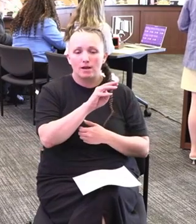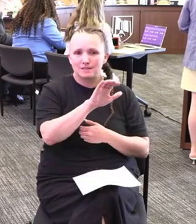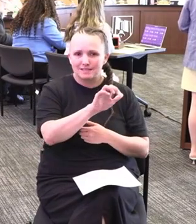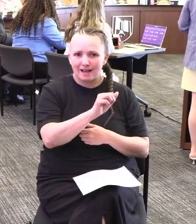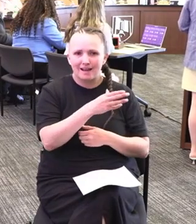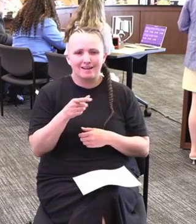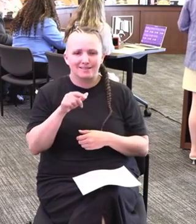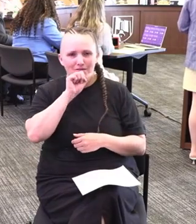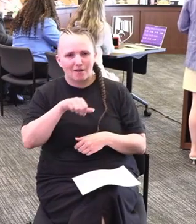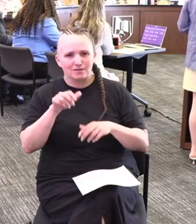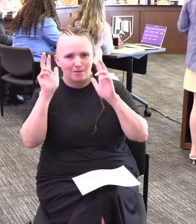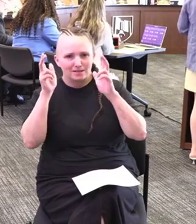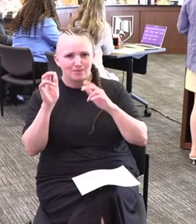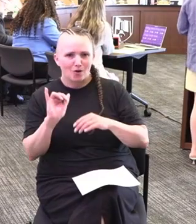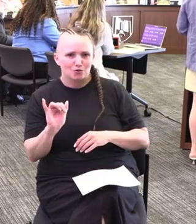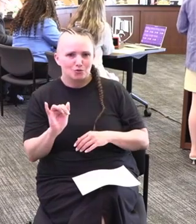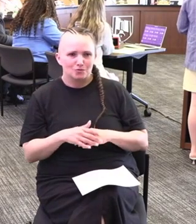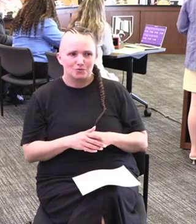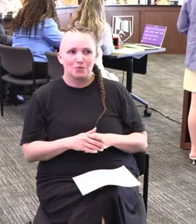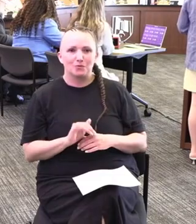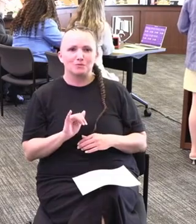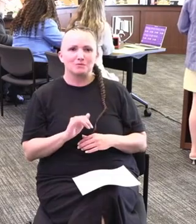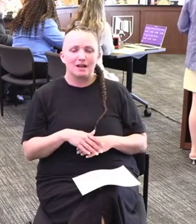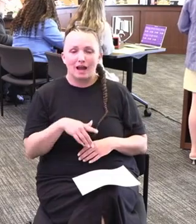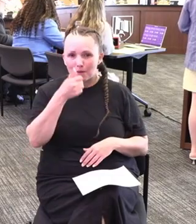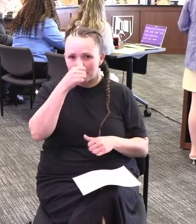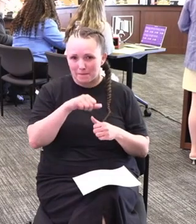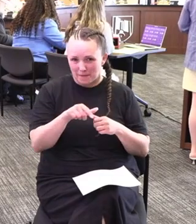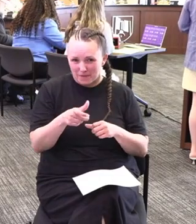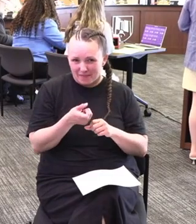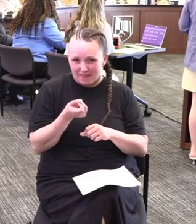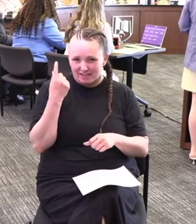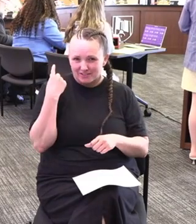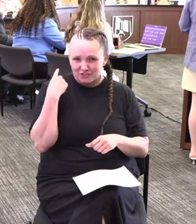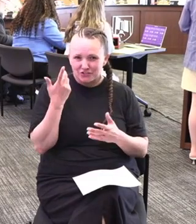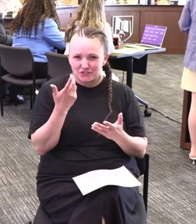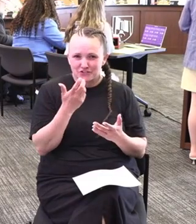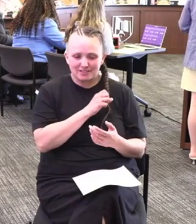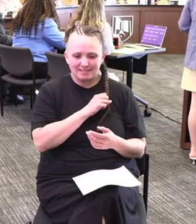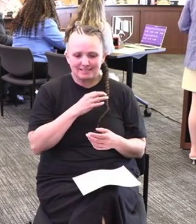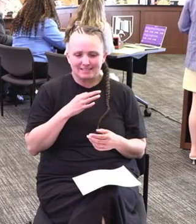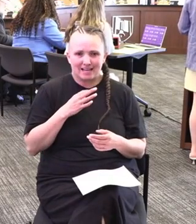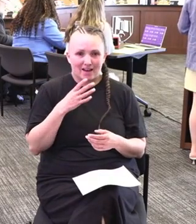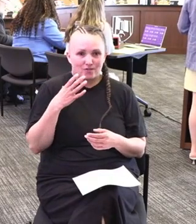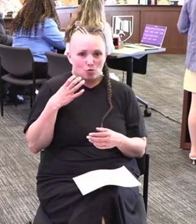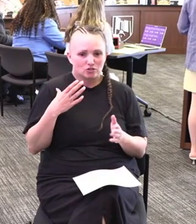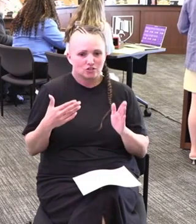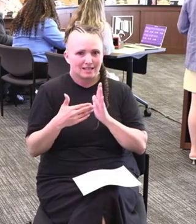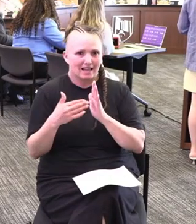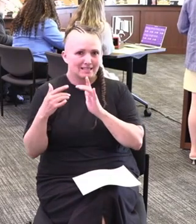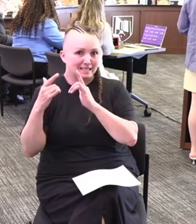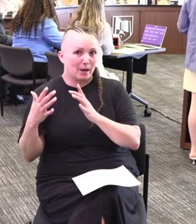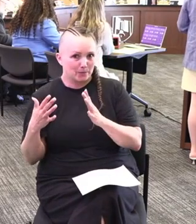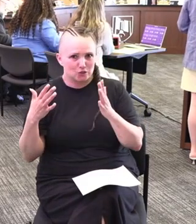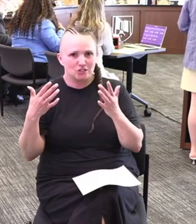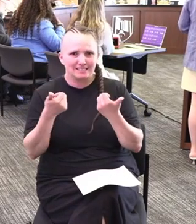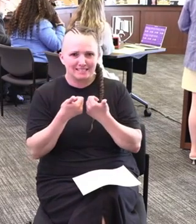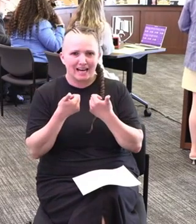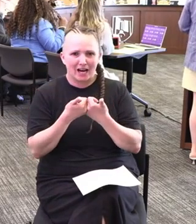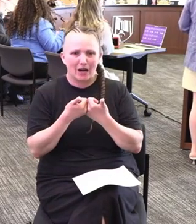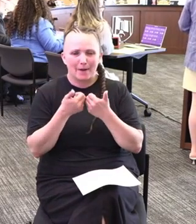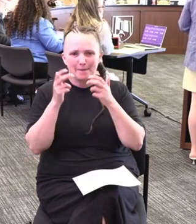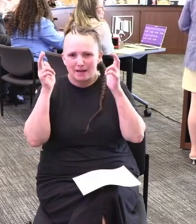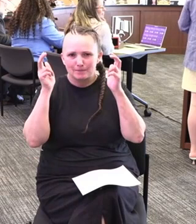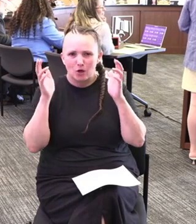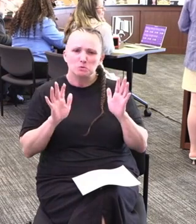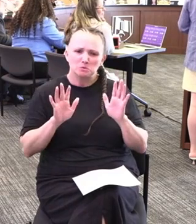basketball. I think some of us still remember last year's staff and coaches versus campers game, which was a pretty